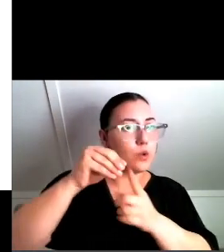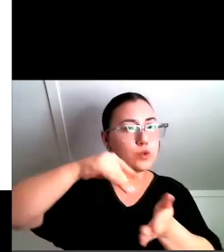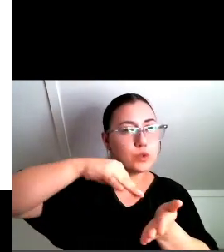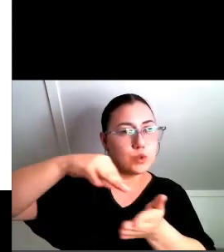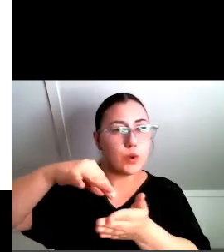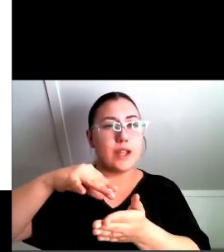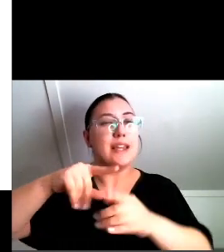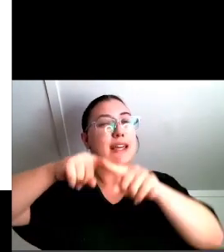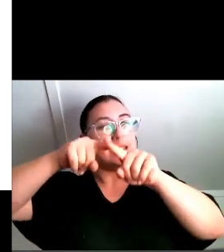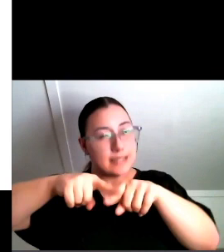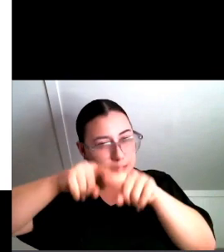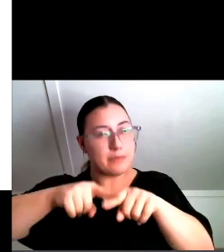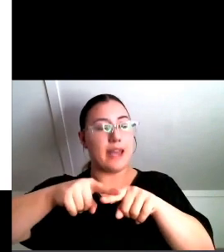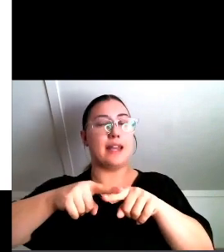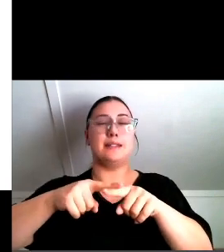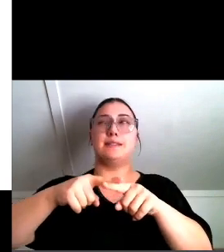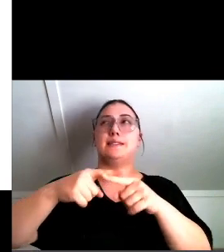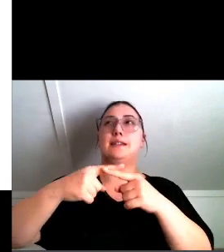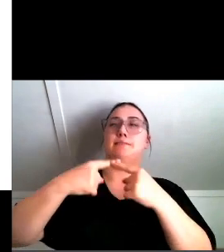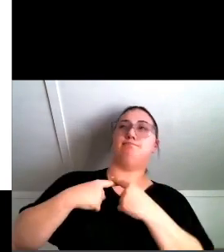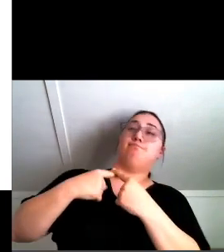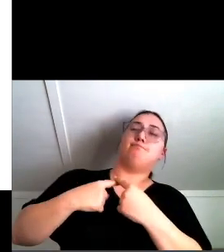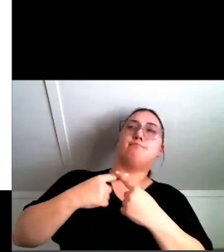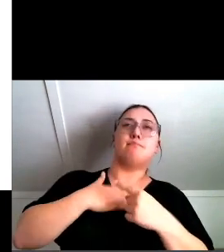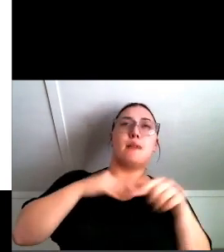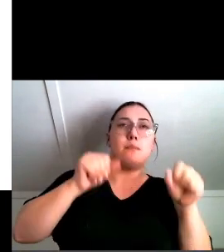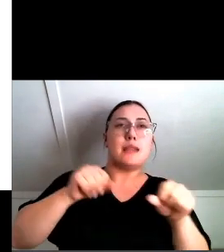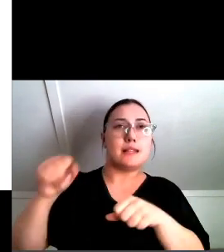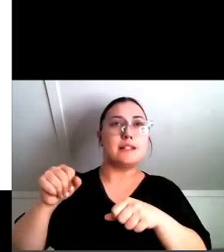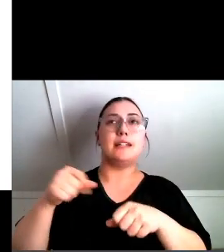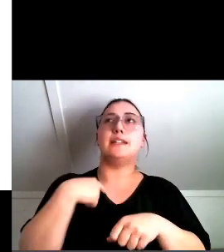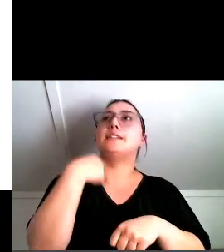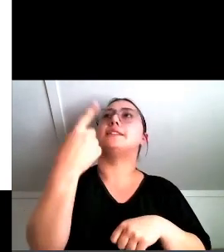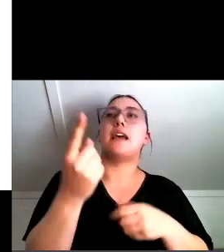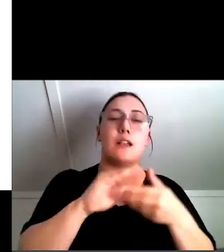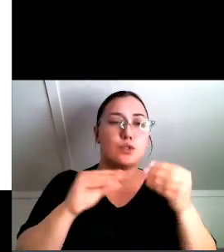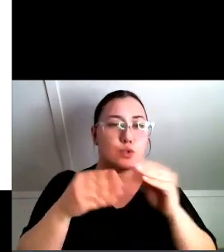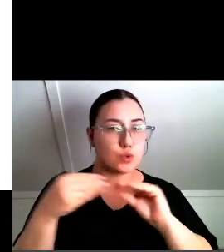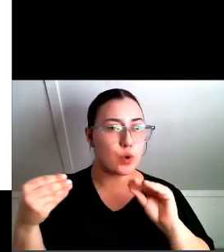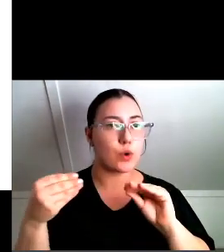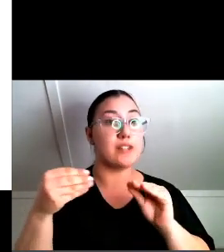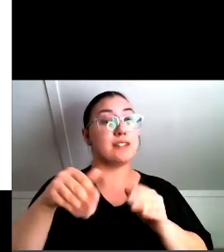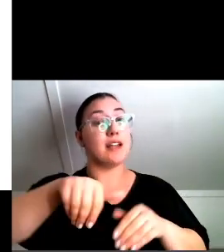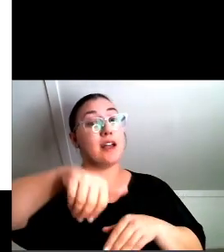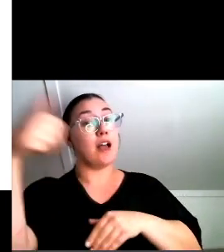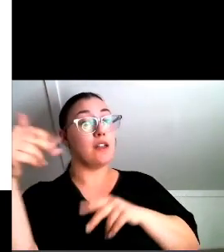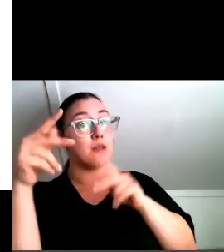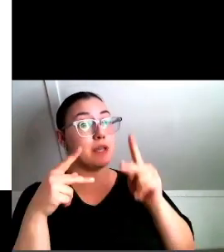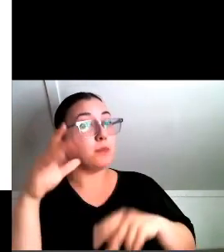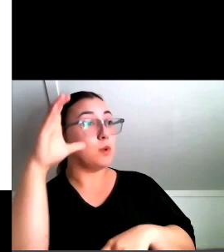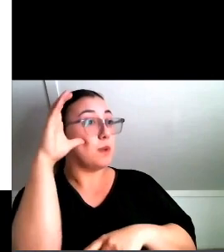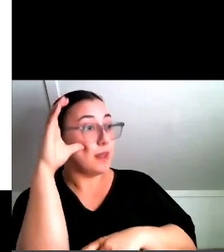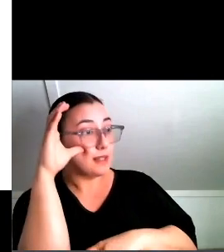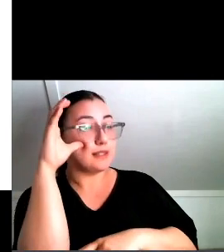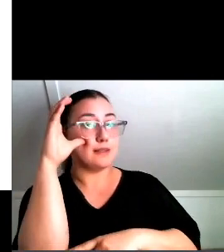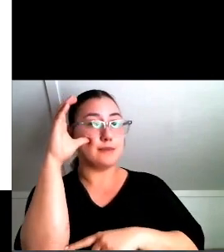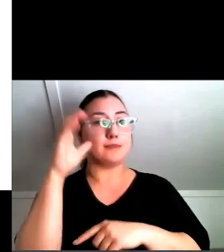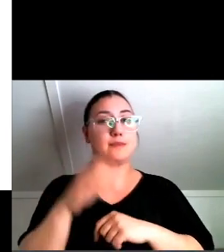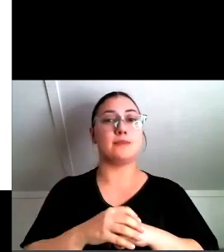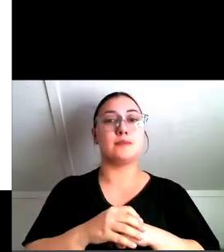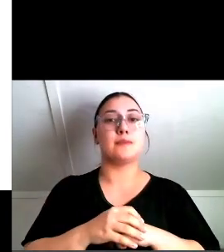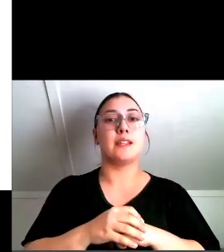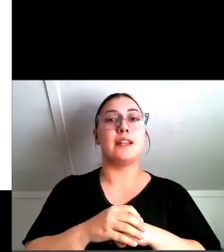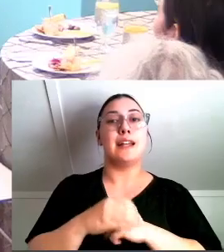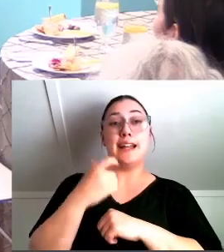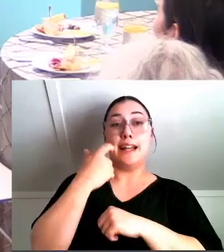ability to tell stories of the community and listen to the stories they have to tell. I've sort of codified this along with a colleague in a recent